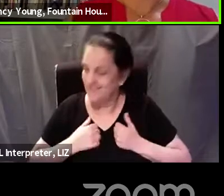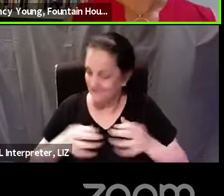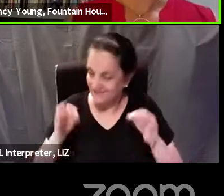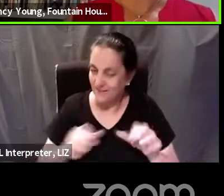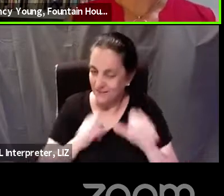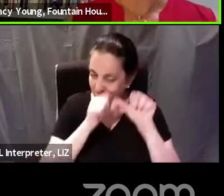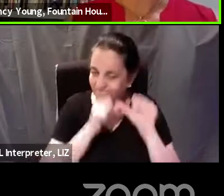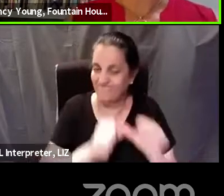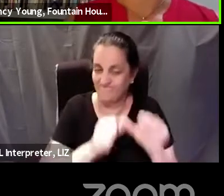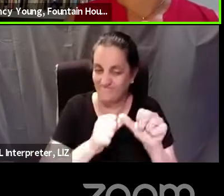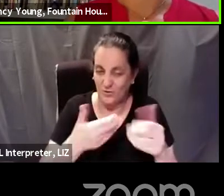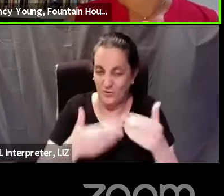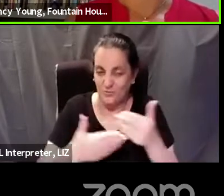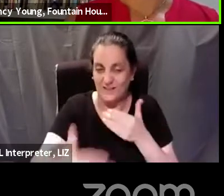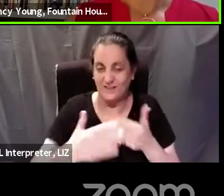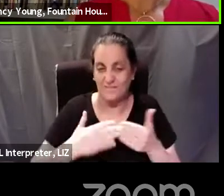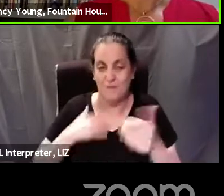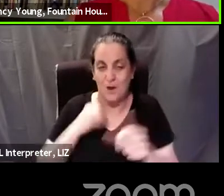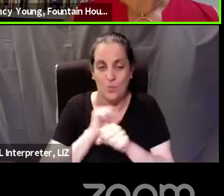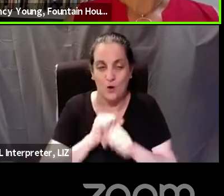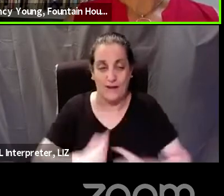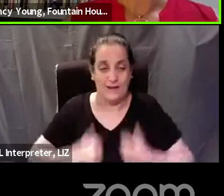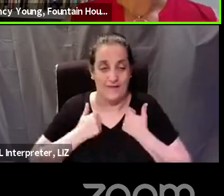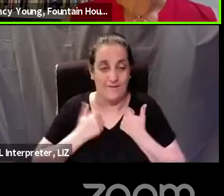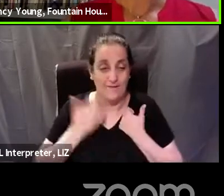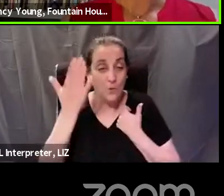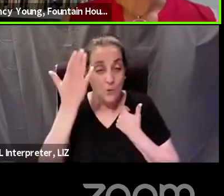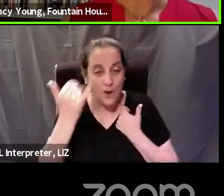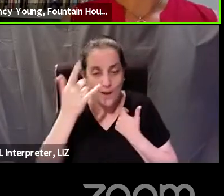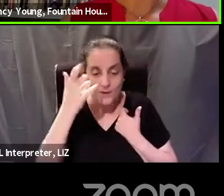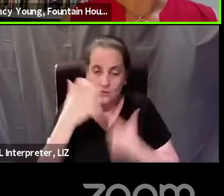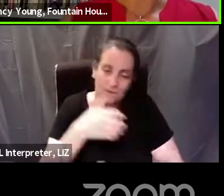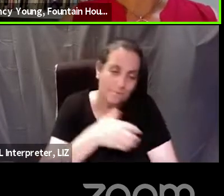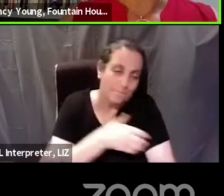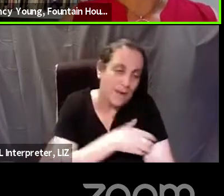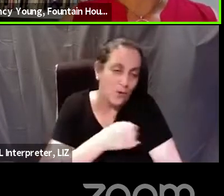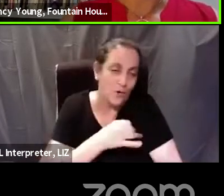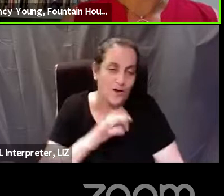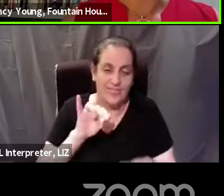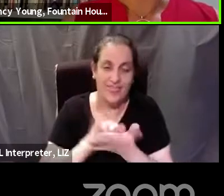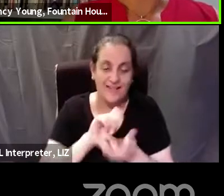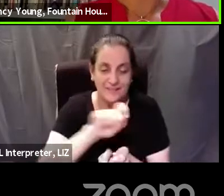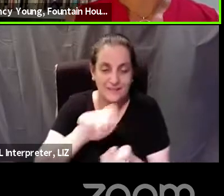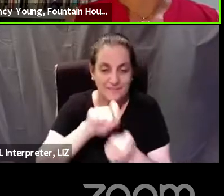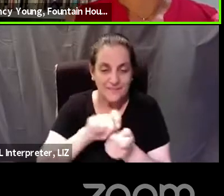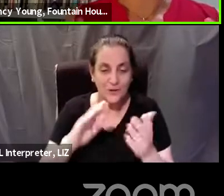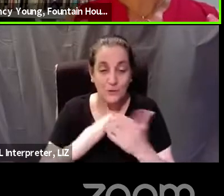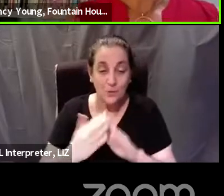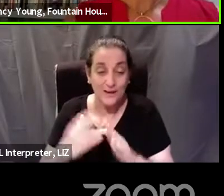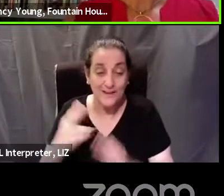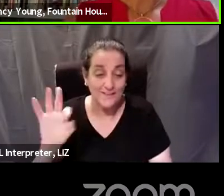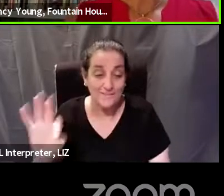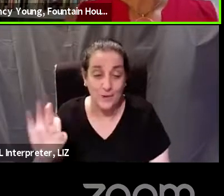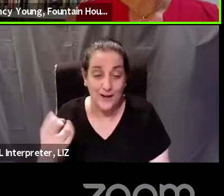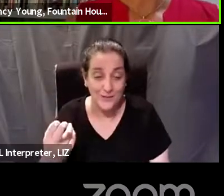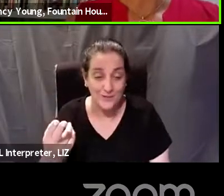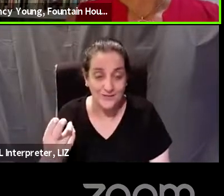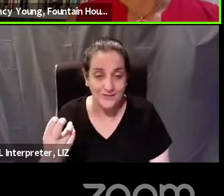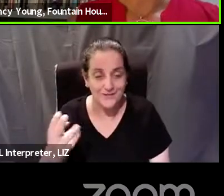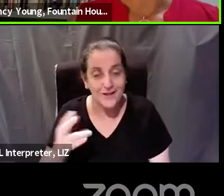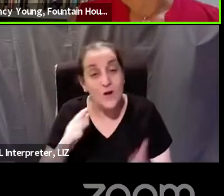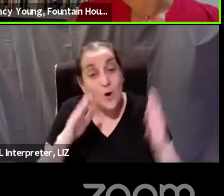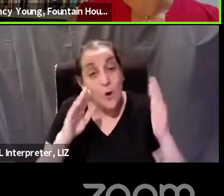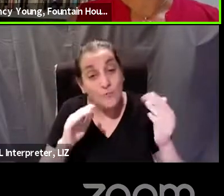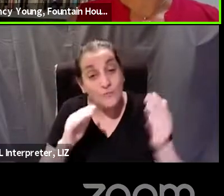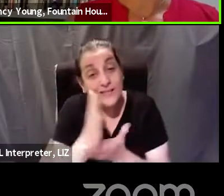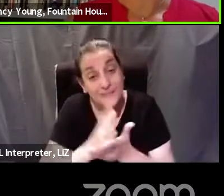the rest of my working life because of the power of the community at Fountain House. Hopefully some of you